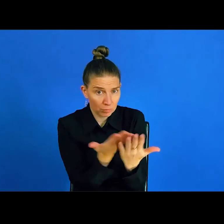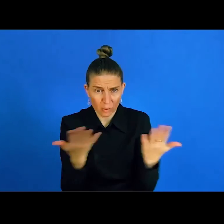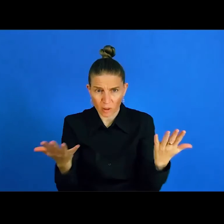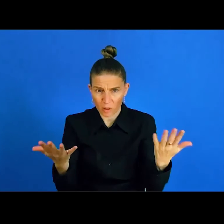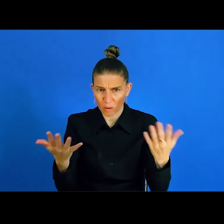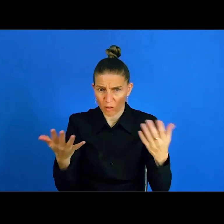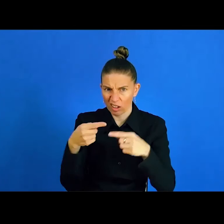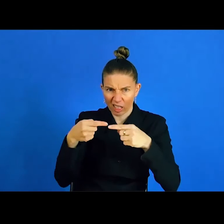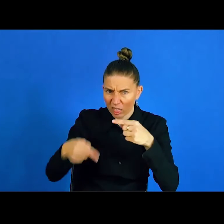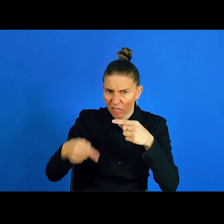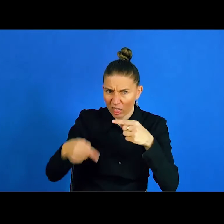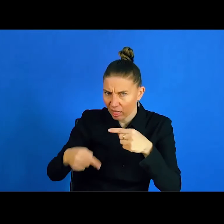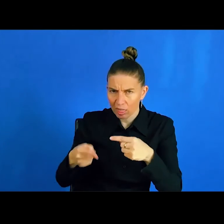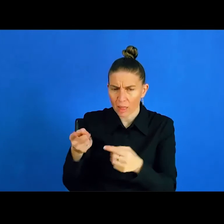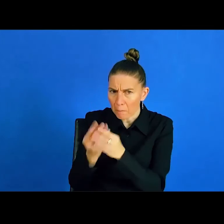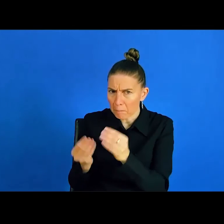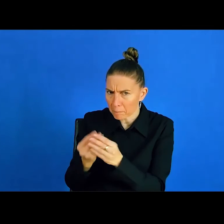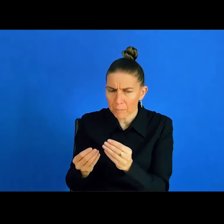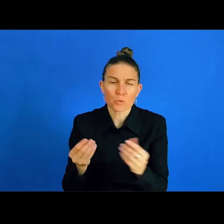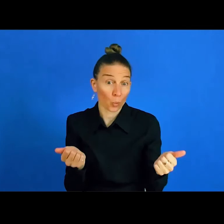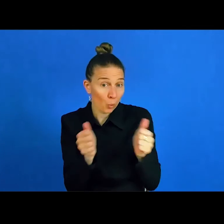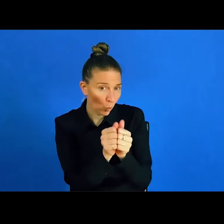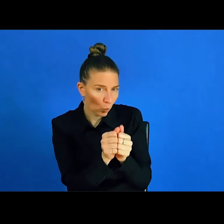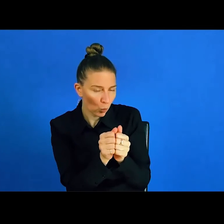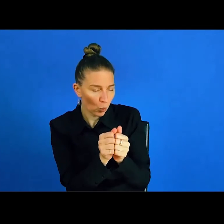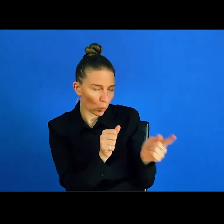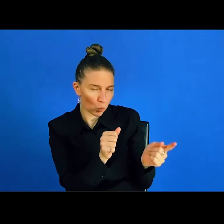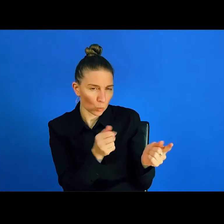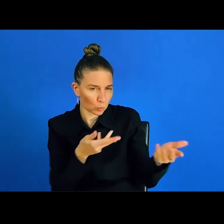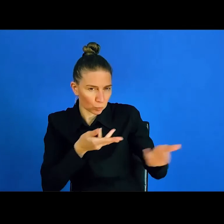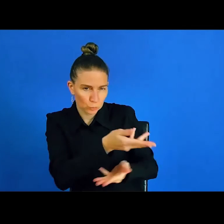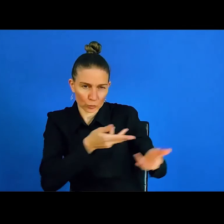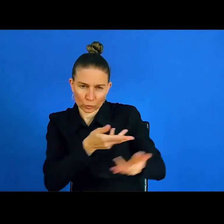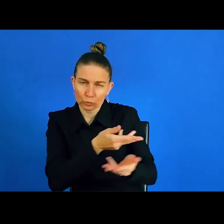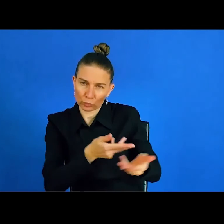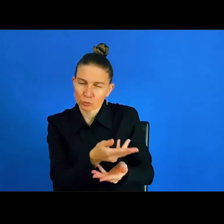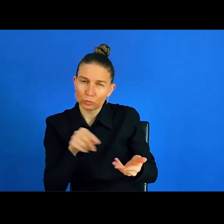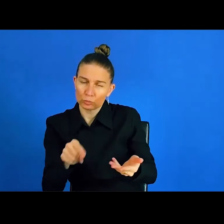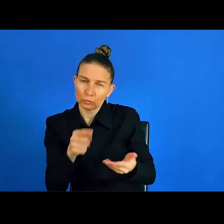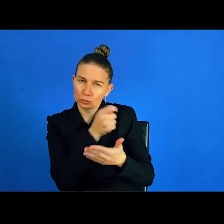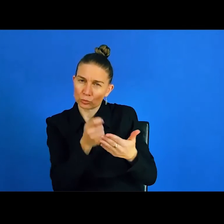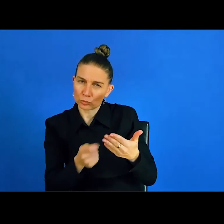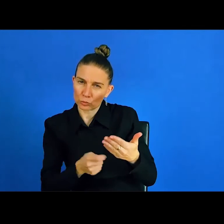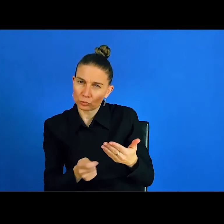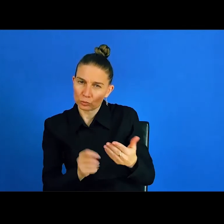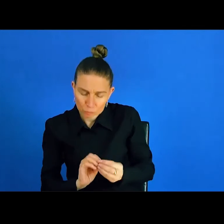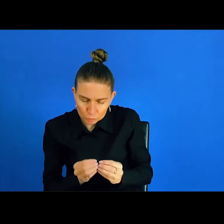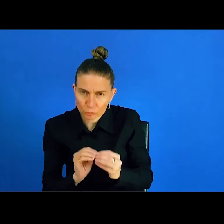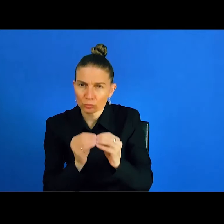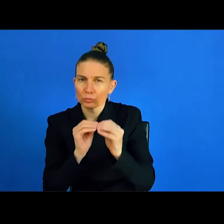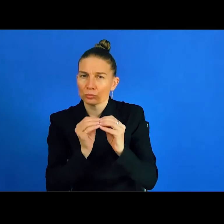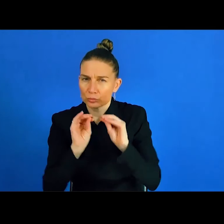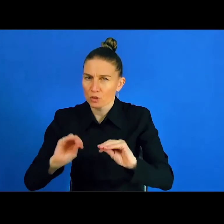accessibility for people with disabilities. So we are partnering with that as dedicated organization of the employers to enhance